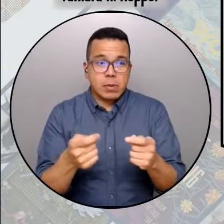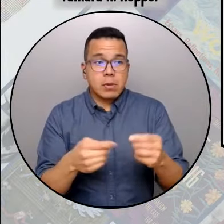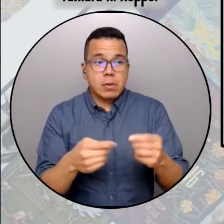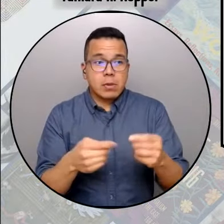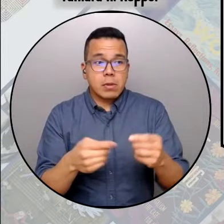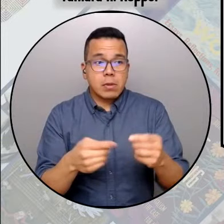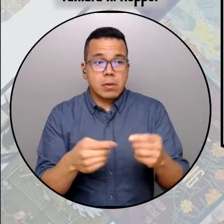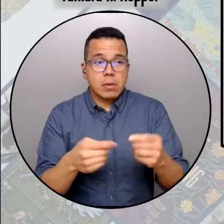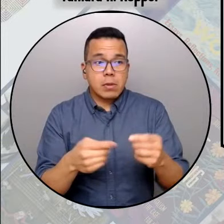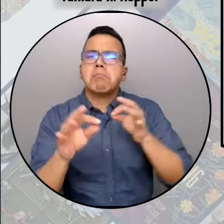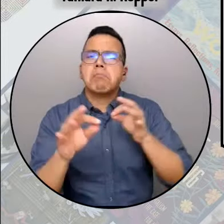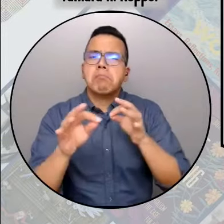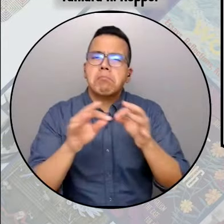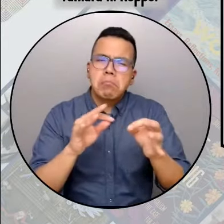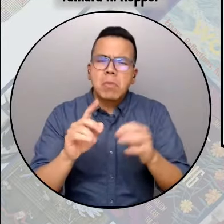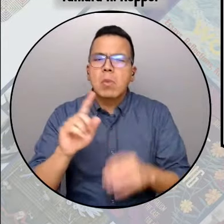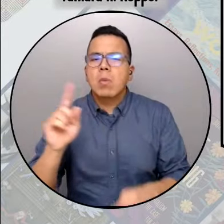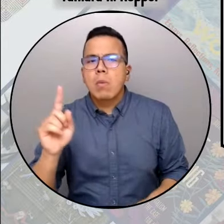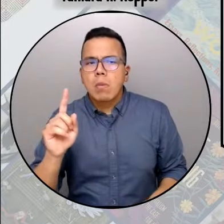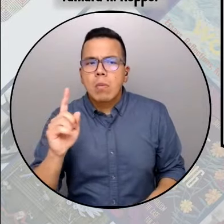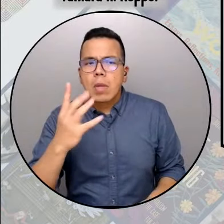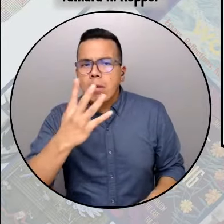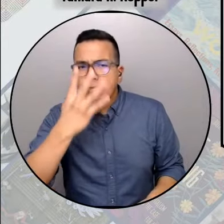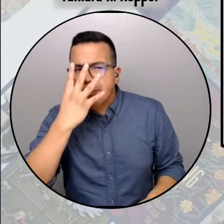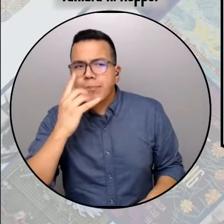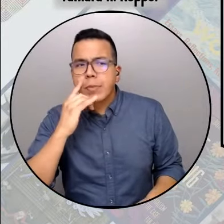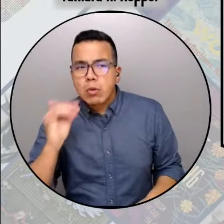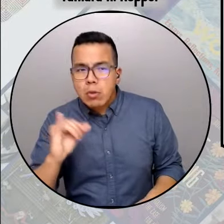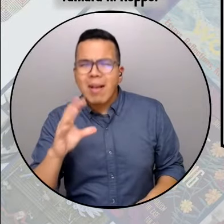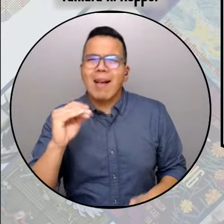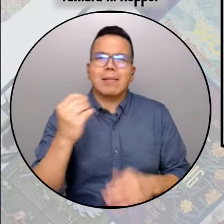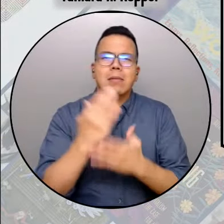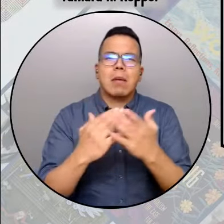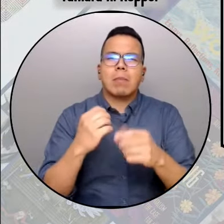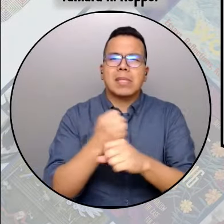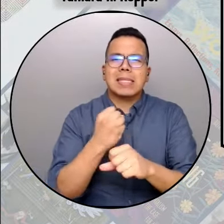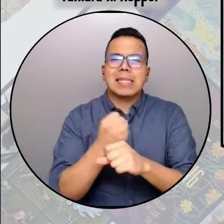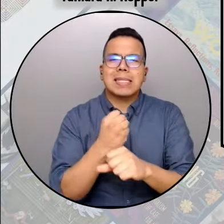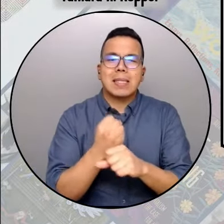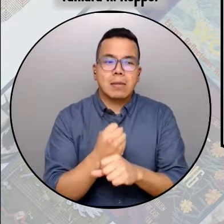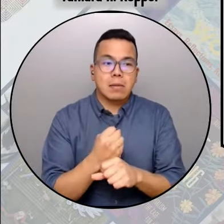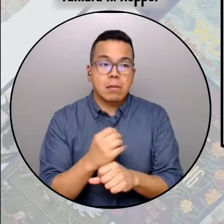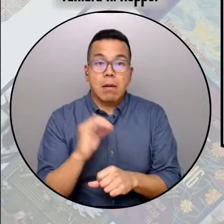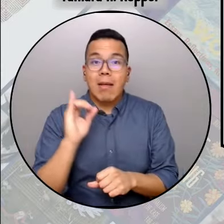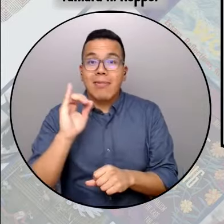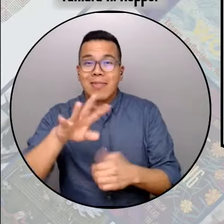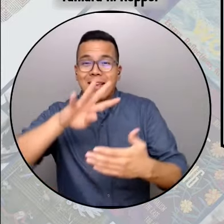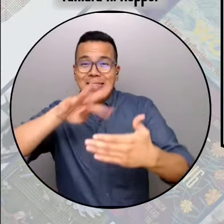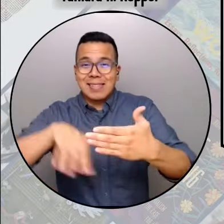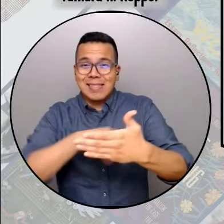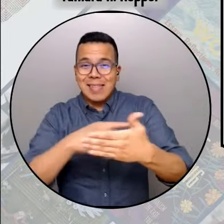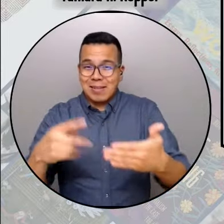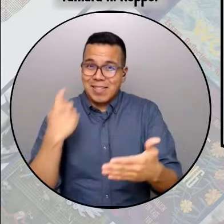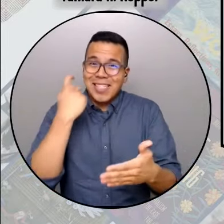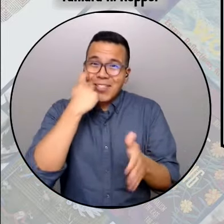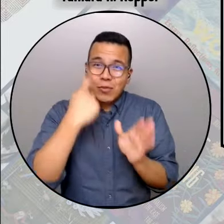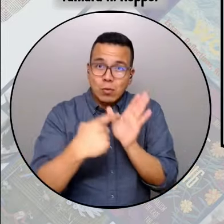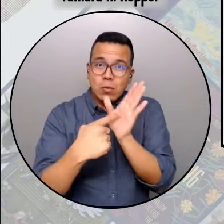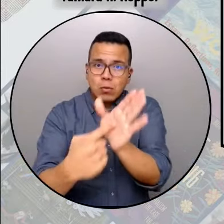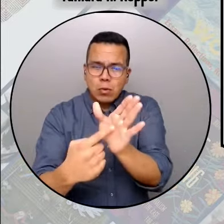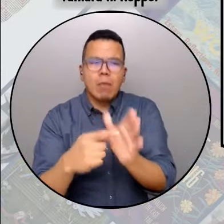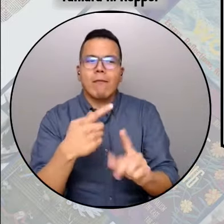their detention centers, and this is where it has detention statistics. So that's where I got this table from. And so this is how you'd find that